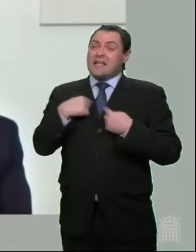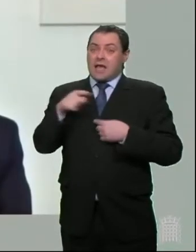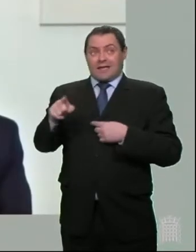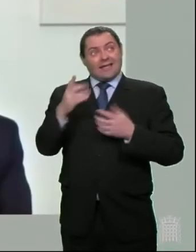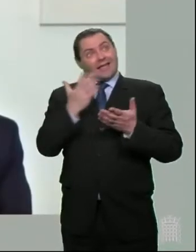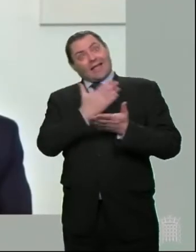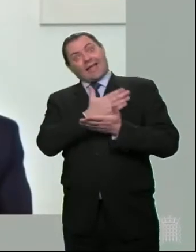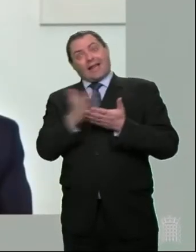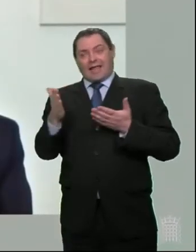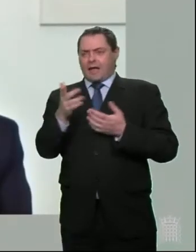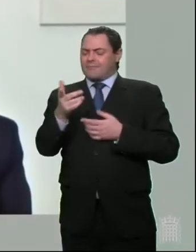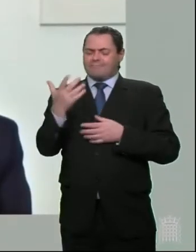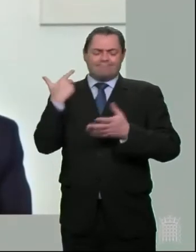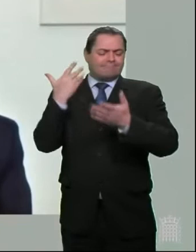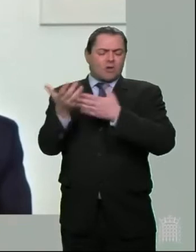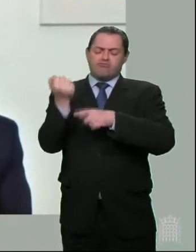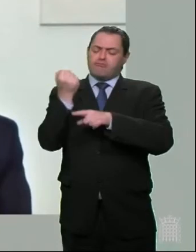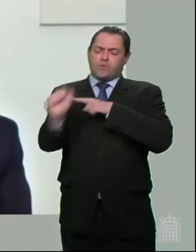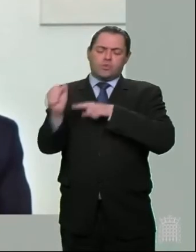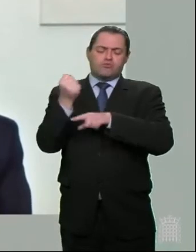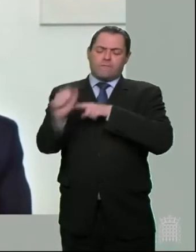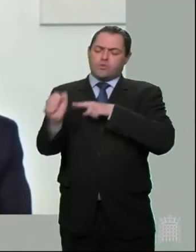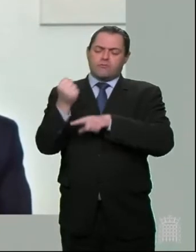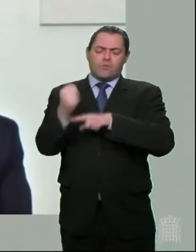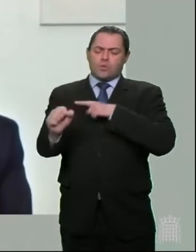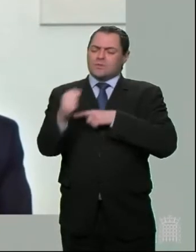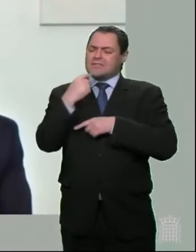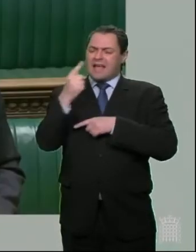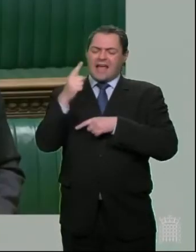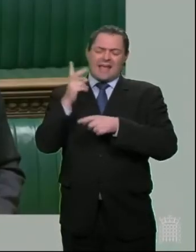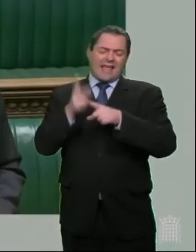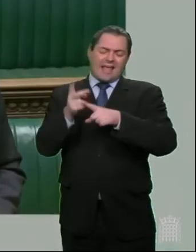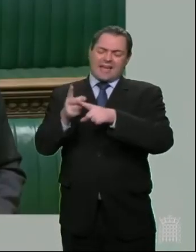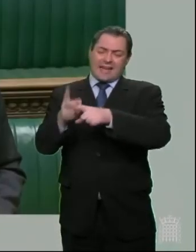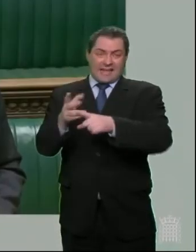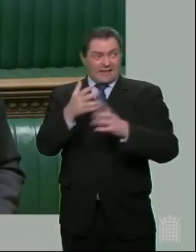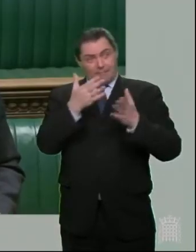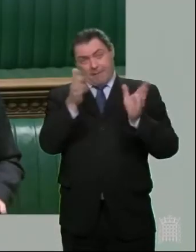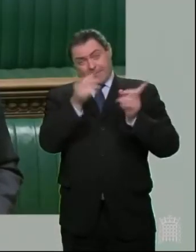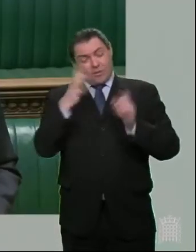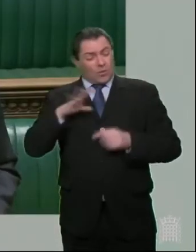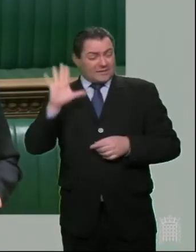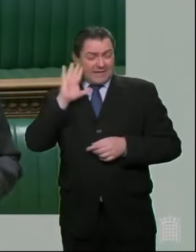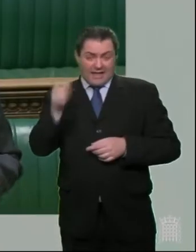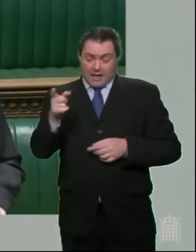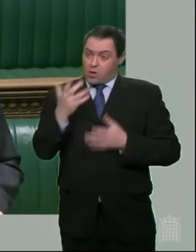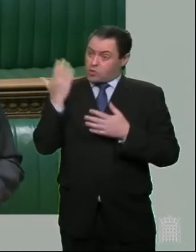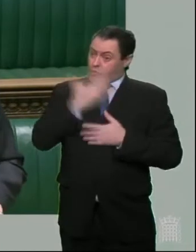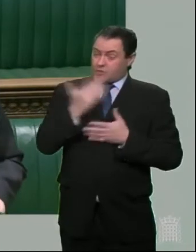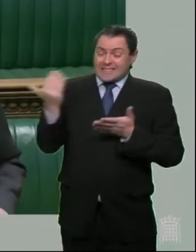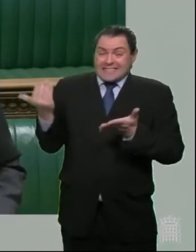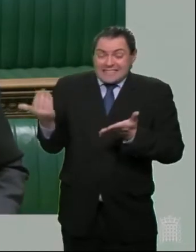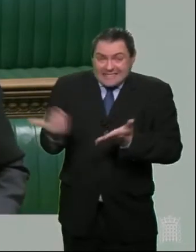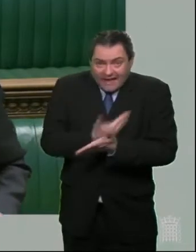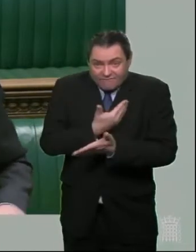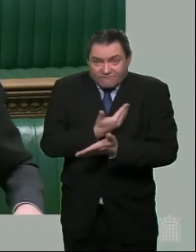loudly and clearly what he's refused to say so many times, Mr. Speaker, and what the public need to hear is that schools are safe. It's